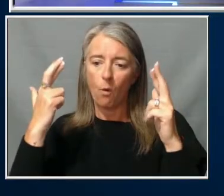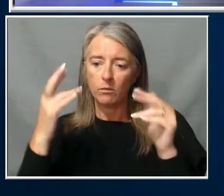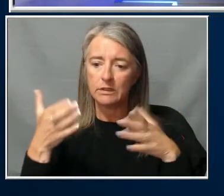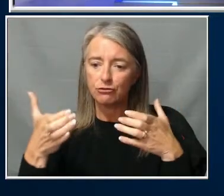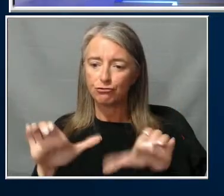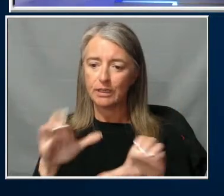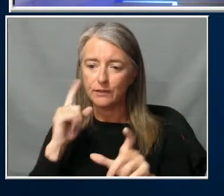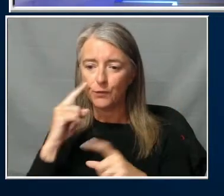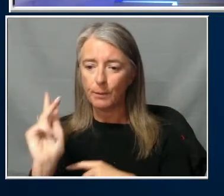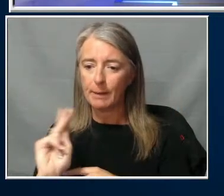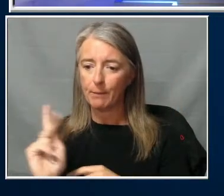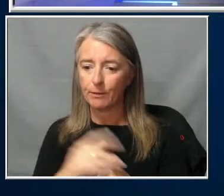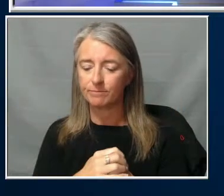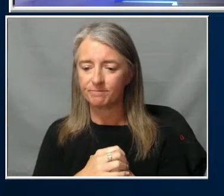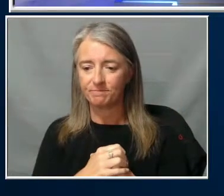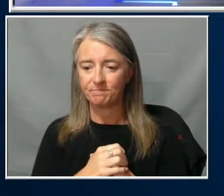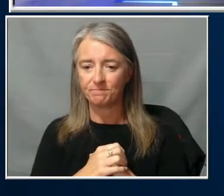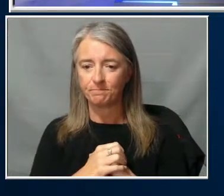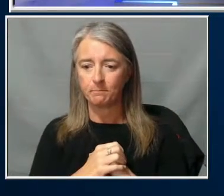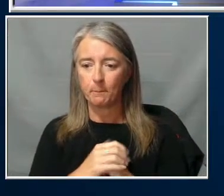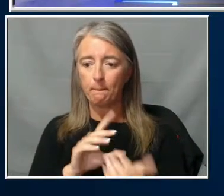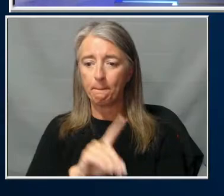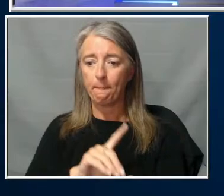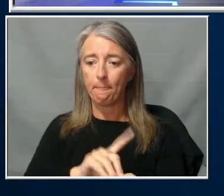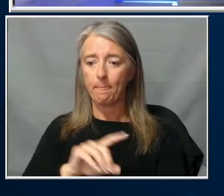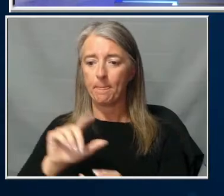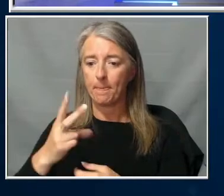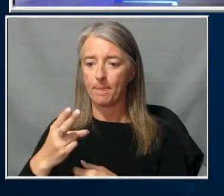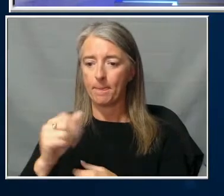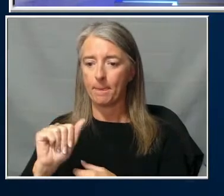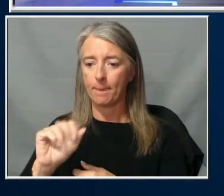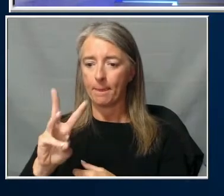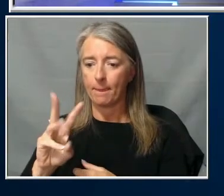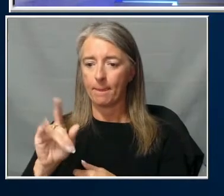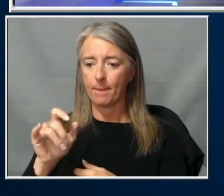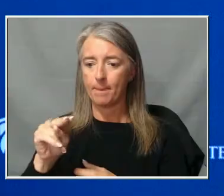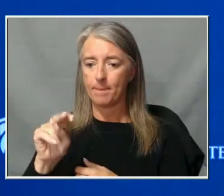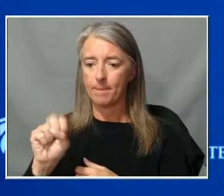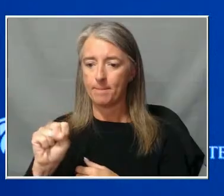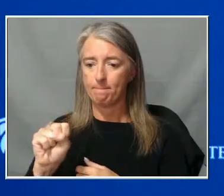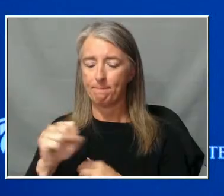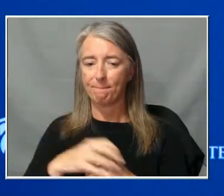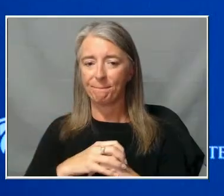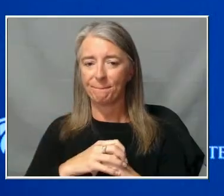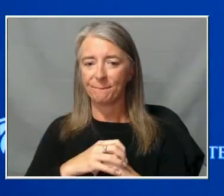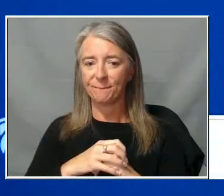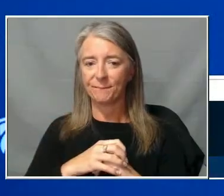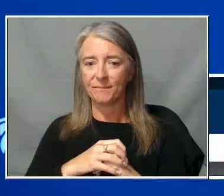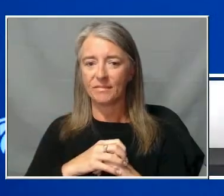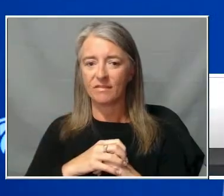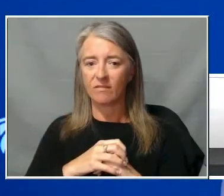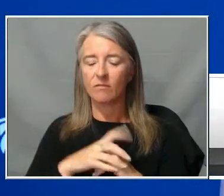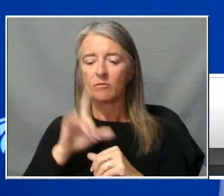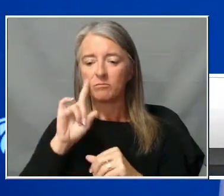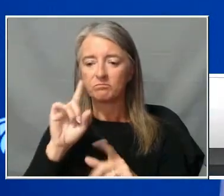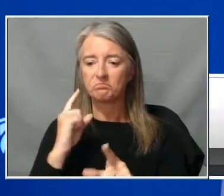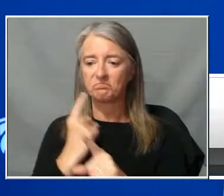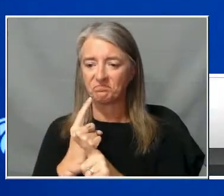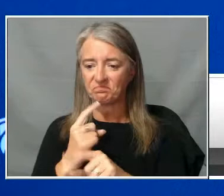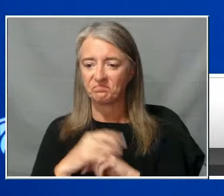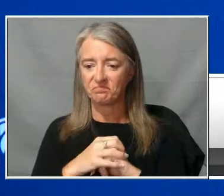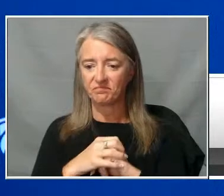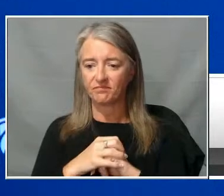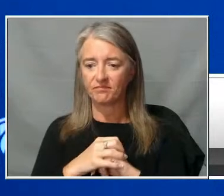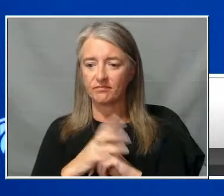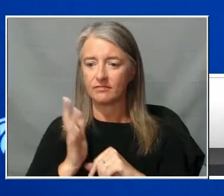your insight. Great to see you. Thank you, Dr. Hawkinson. Yeah. Today's takeaway, what you got? Yeah, no, I think that's right. You know, I think back in